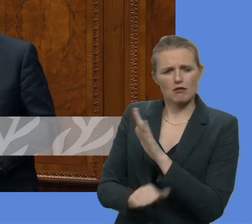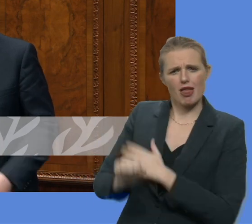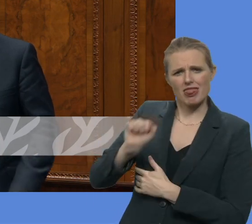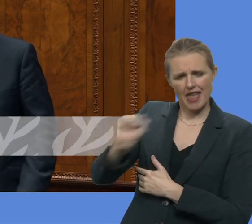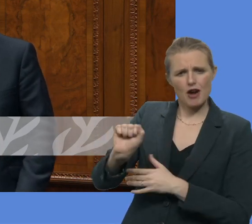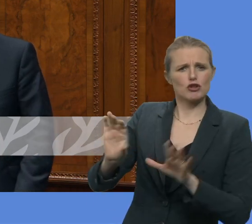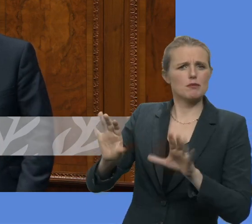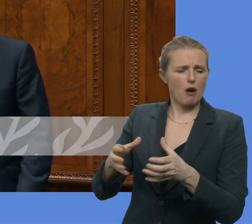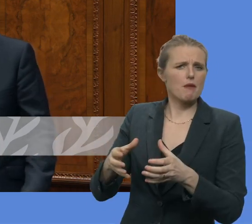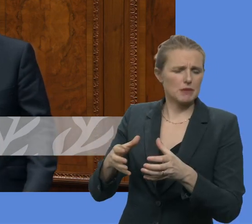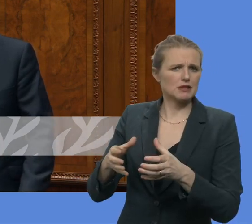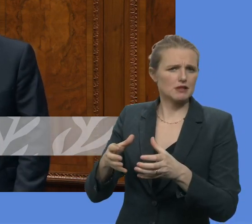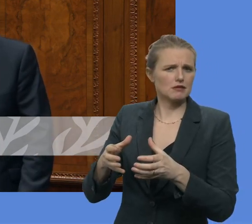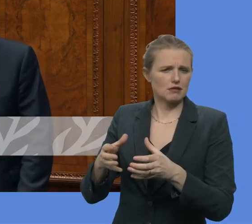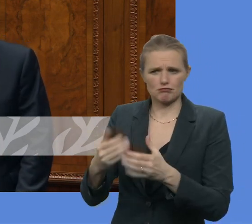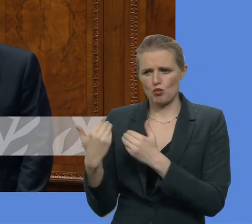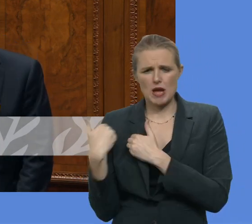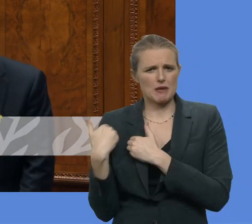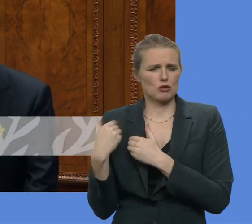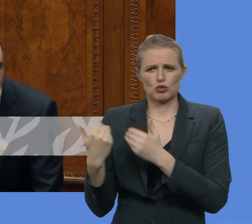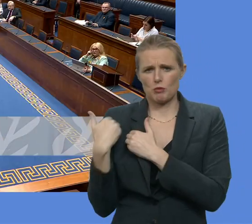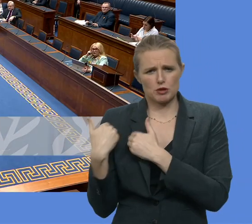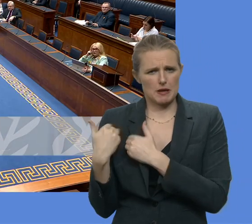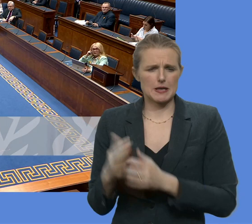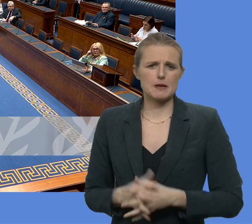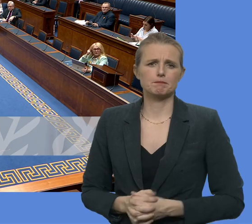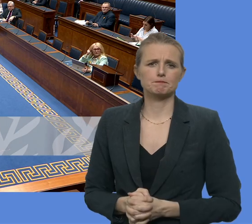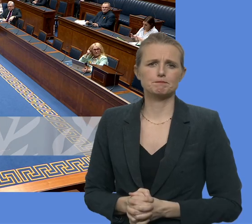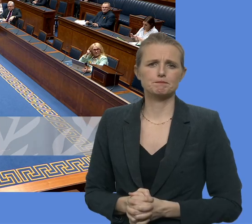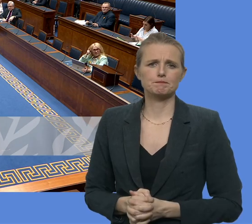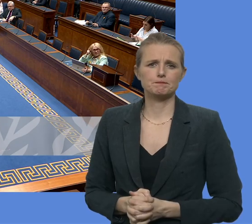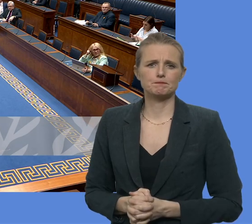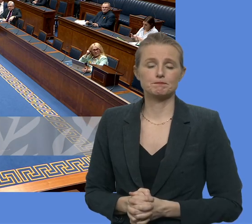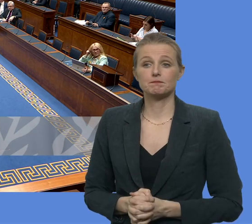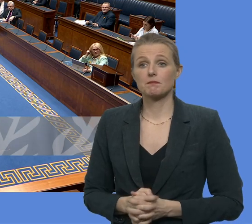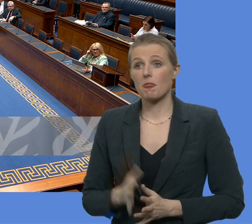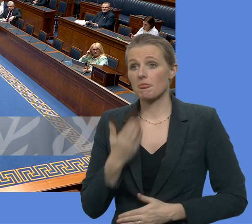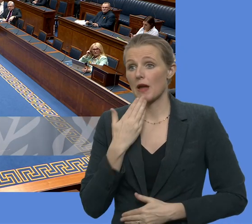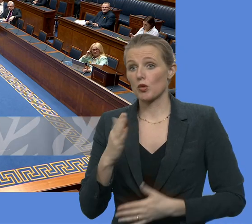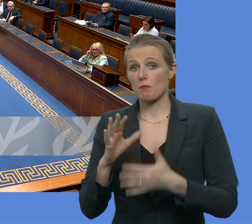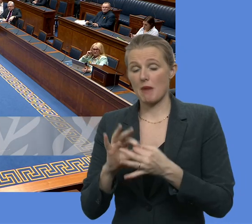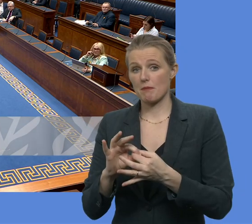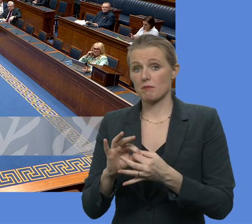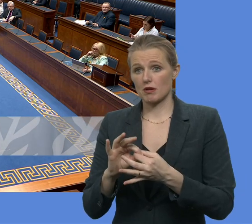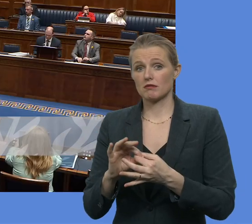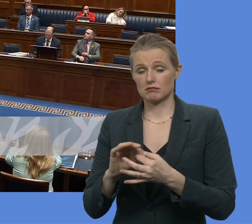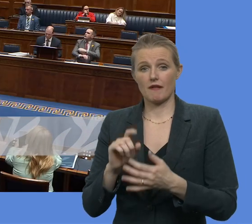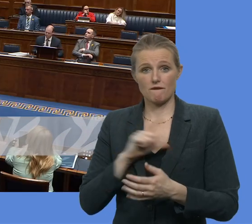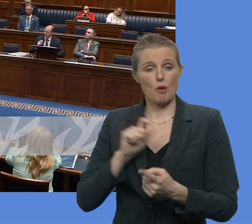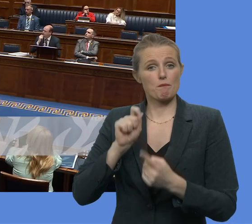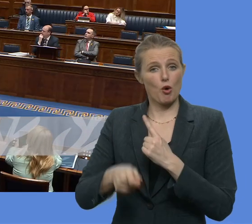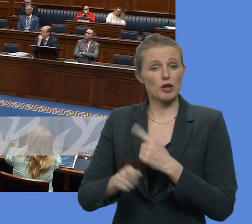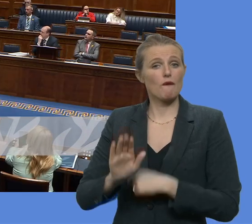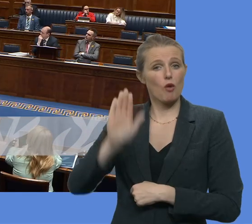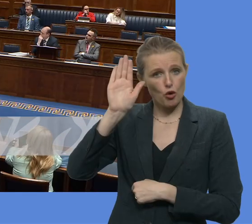respective departments' remit and responsibility? Well, thank the member for the point of order. I